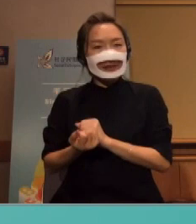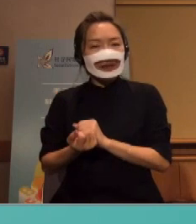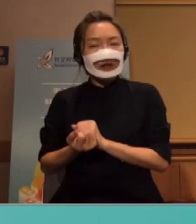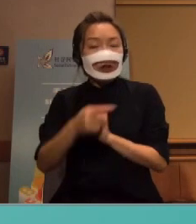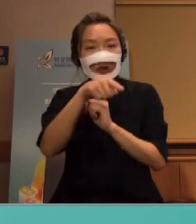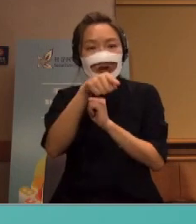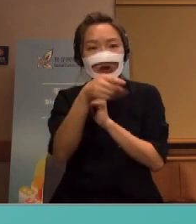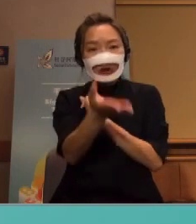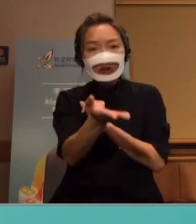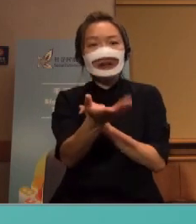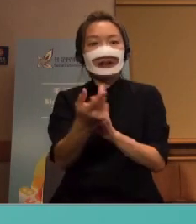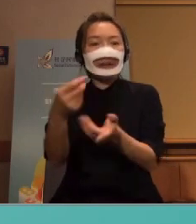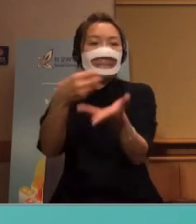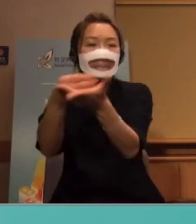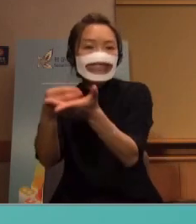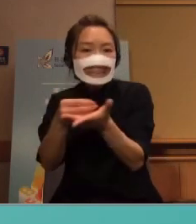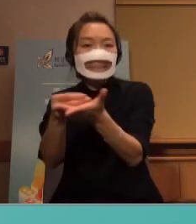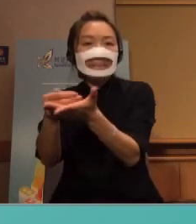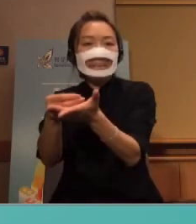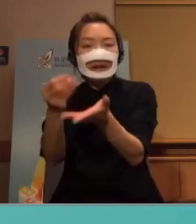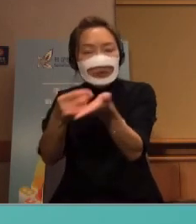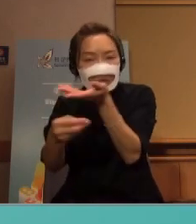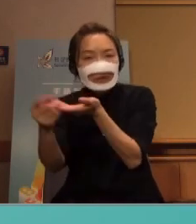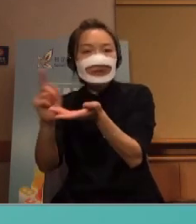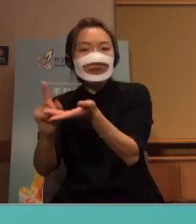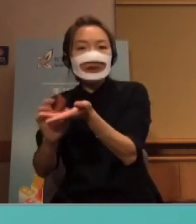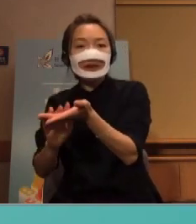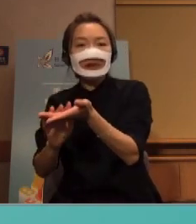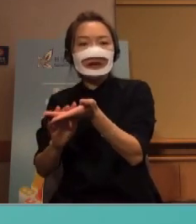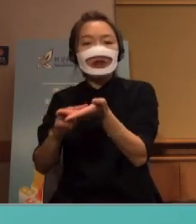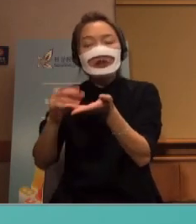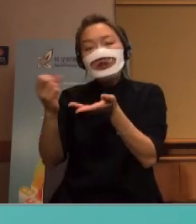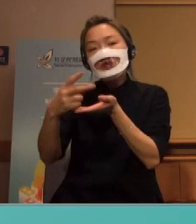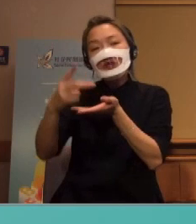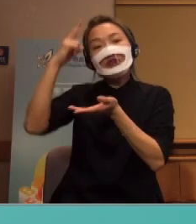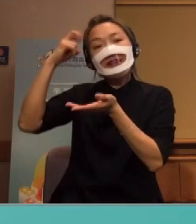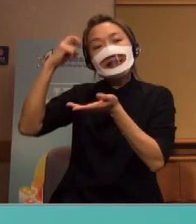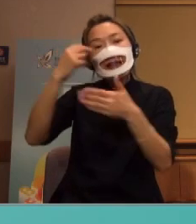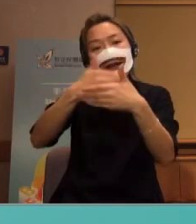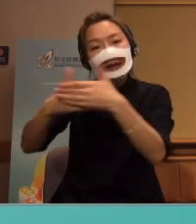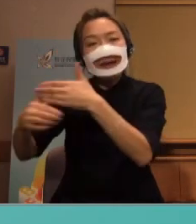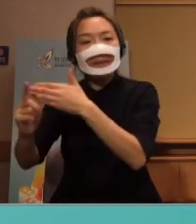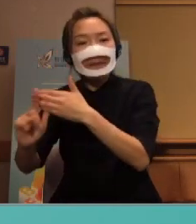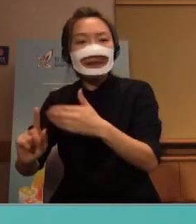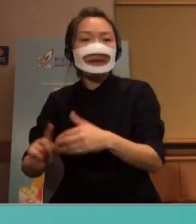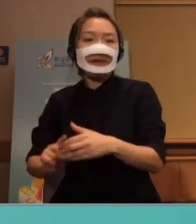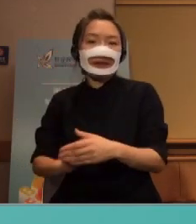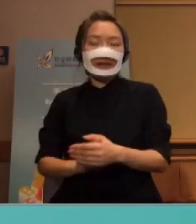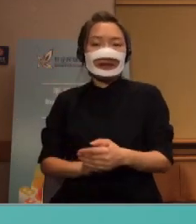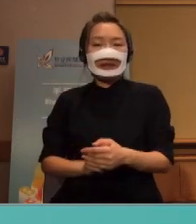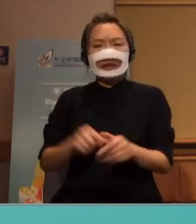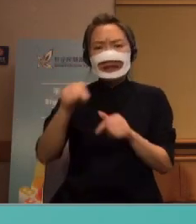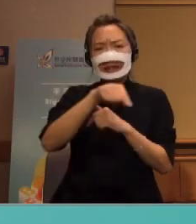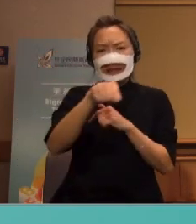did they retire, and where did the credits come from. And today, all of this functionality is realizable and implementable on the blockchain itself.